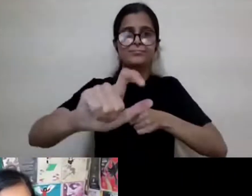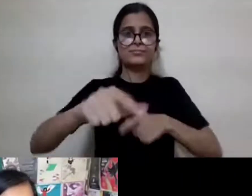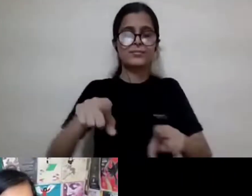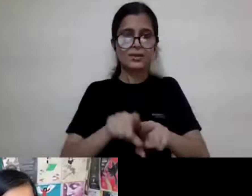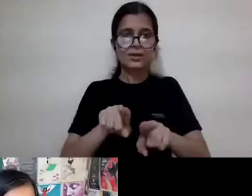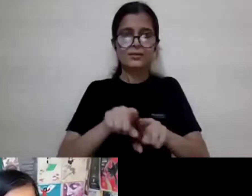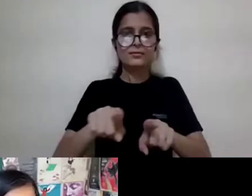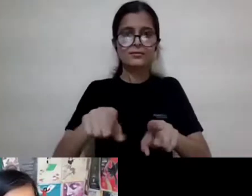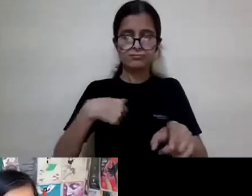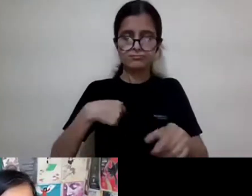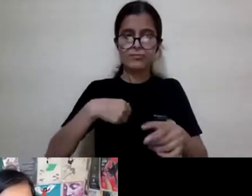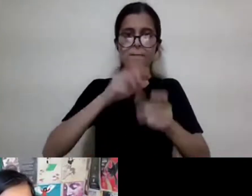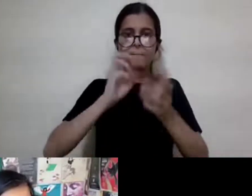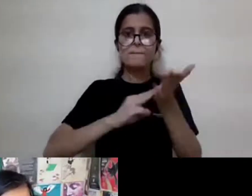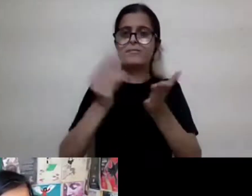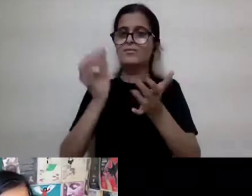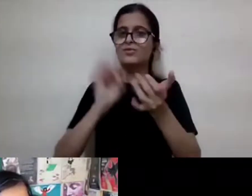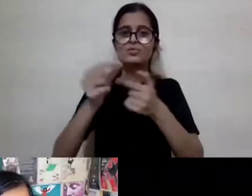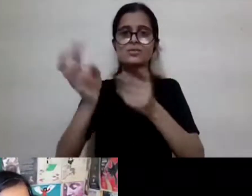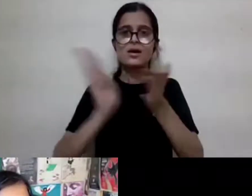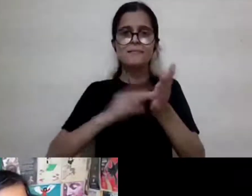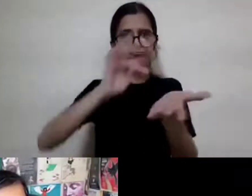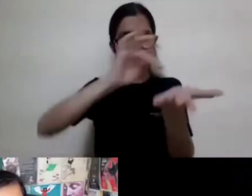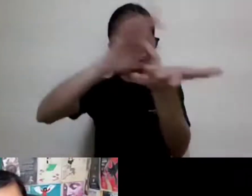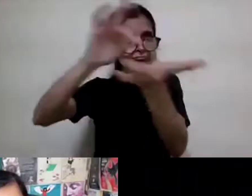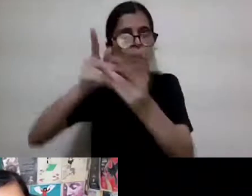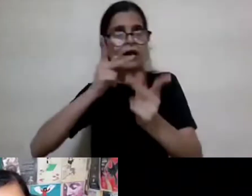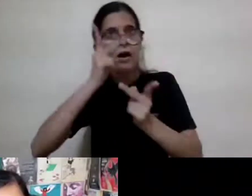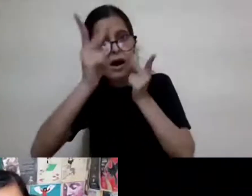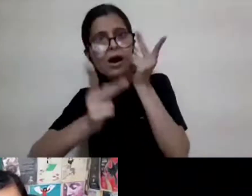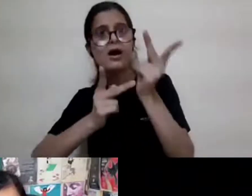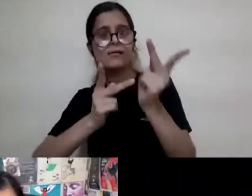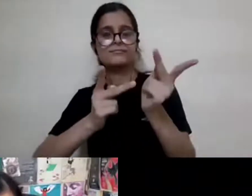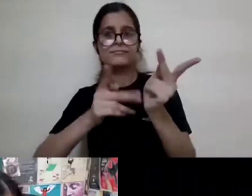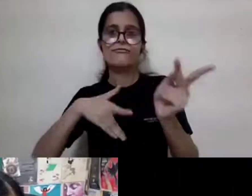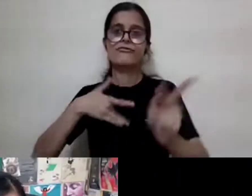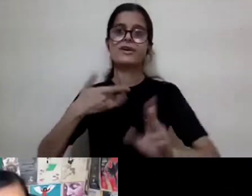in such a subtle and nuanced way. So